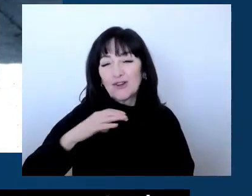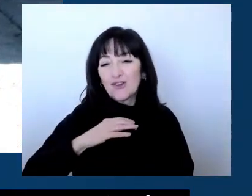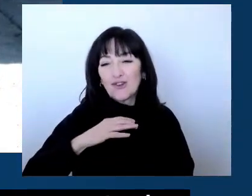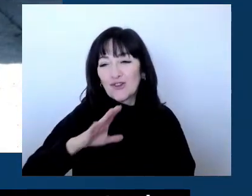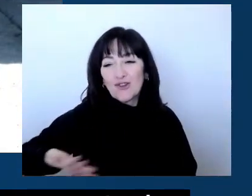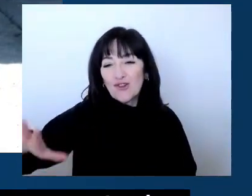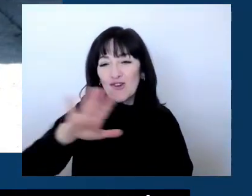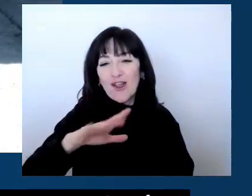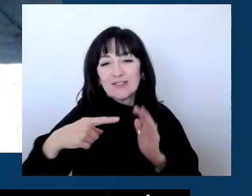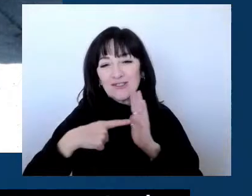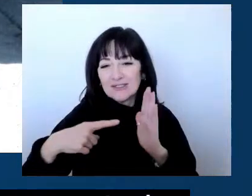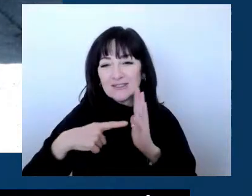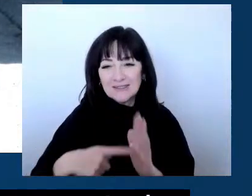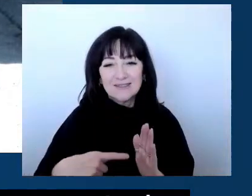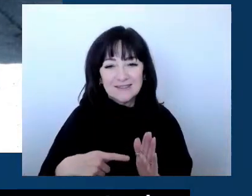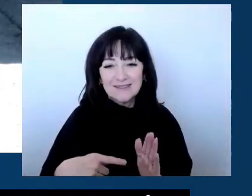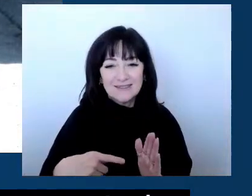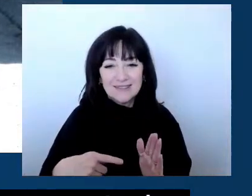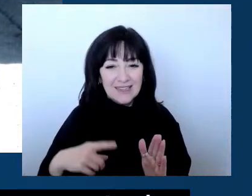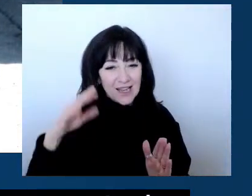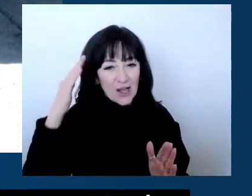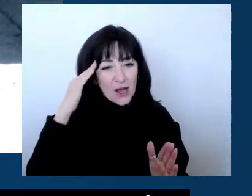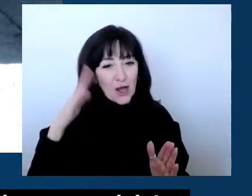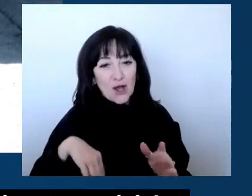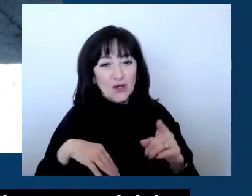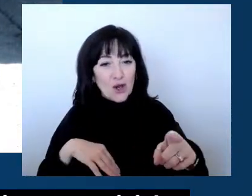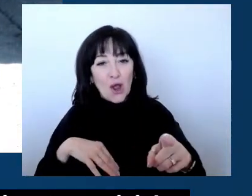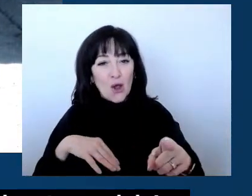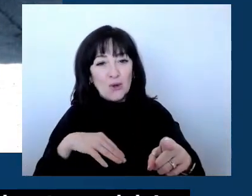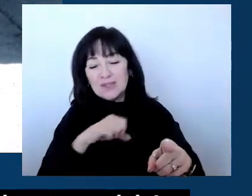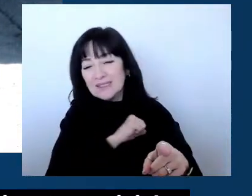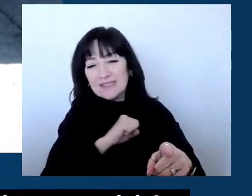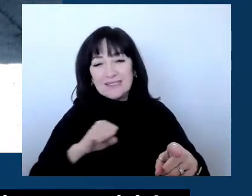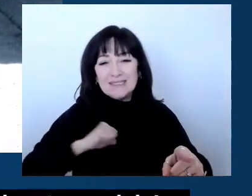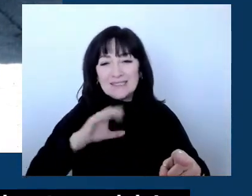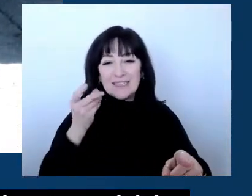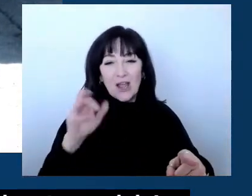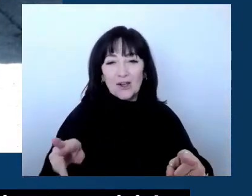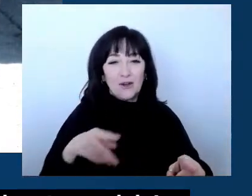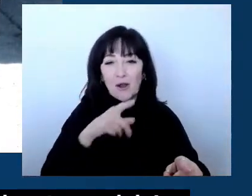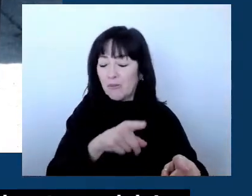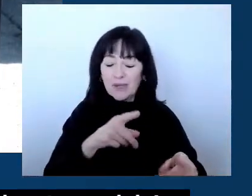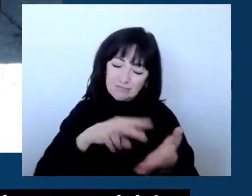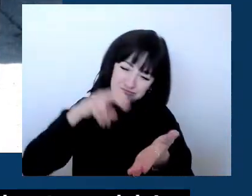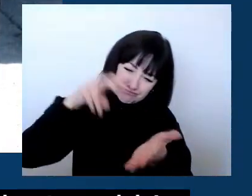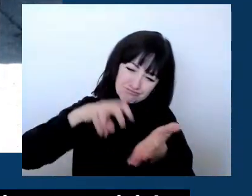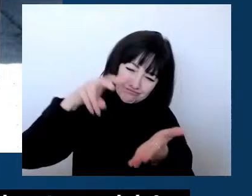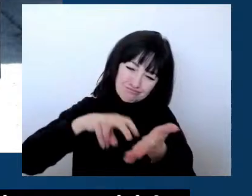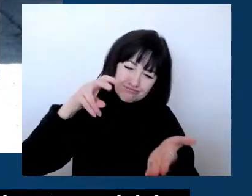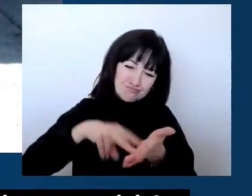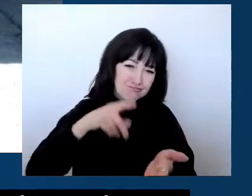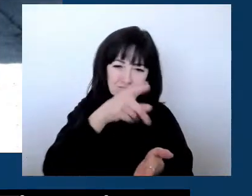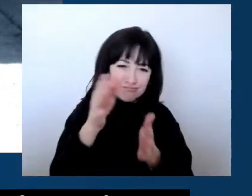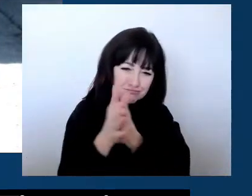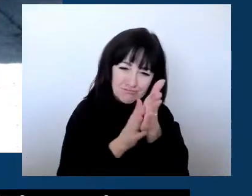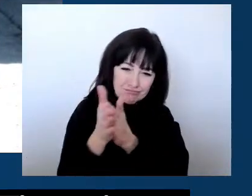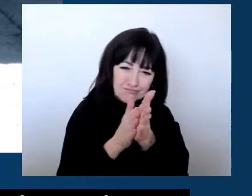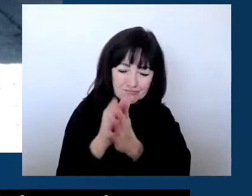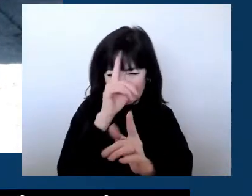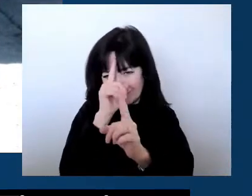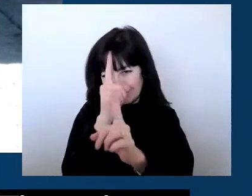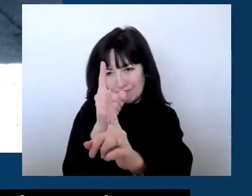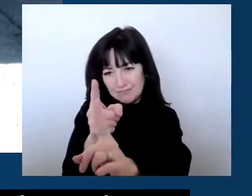than Secretary Majeski is Senator Carper. He's all about transportation. And so